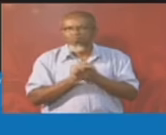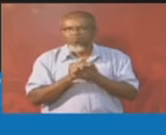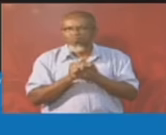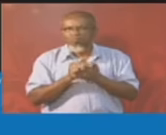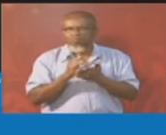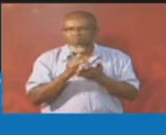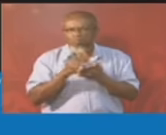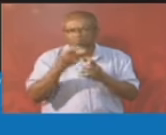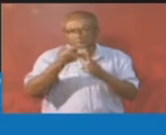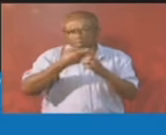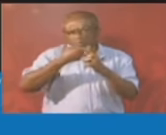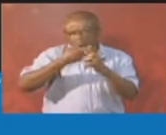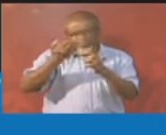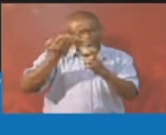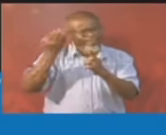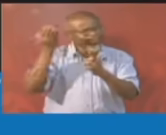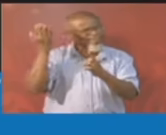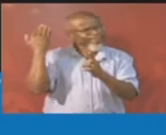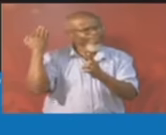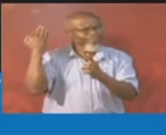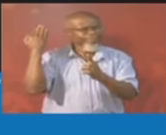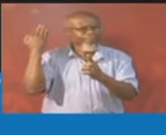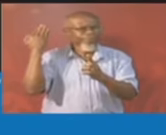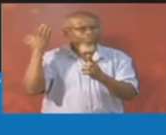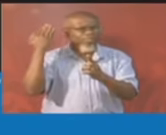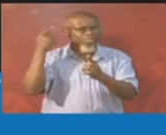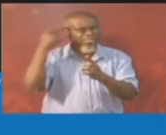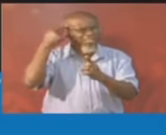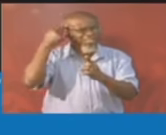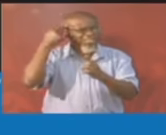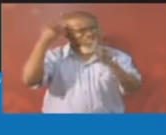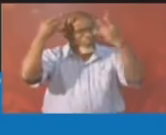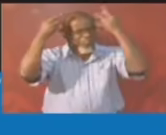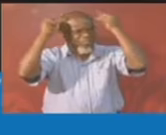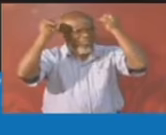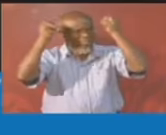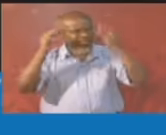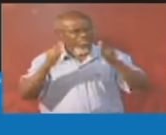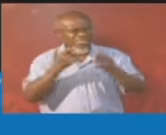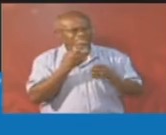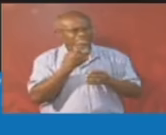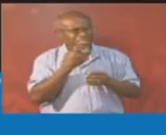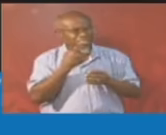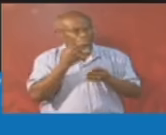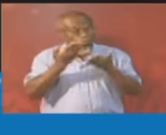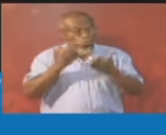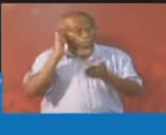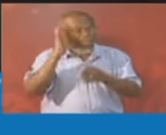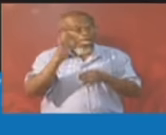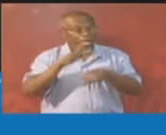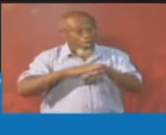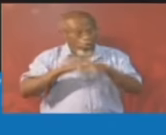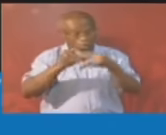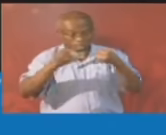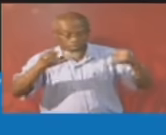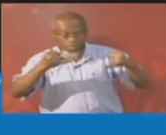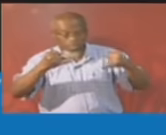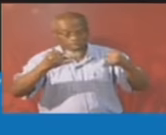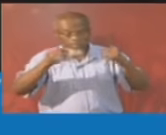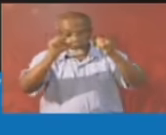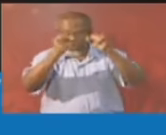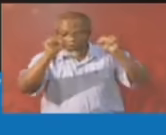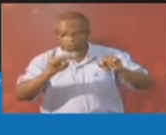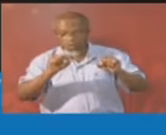months ago, I think the minister had mentioned about an online system that would be live in terms